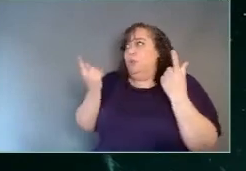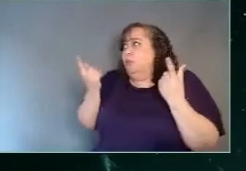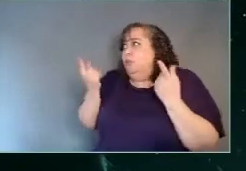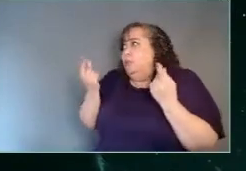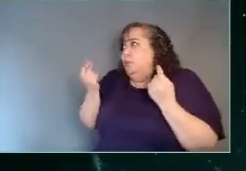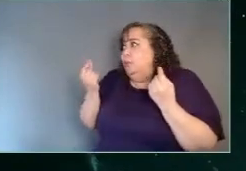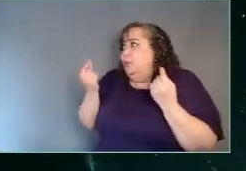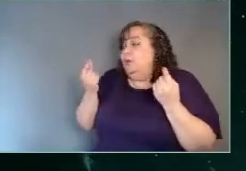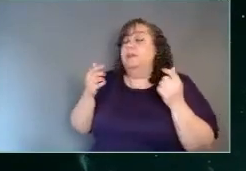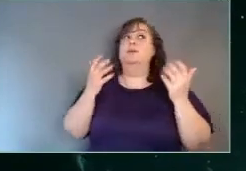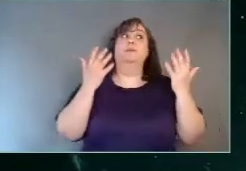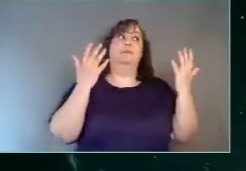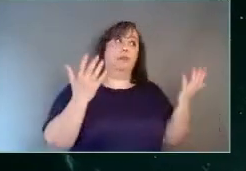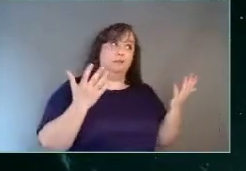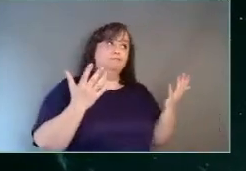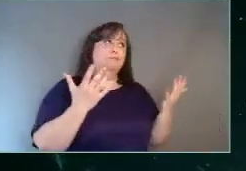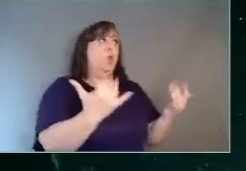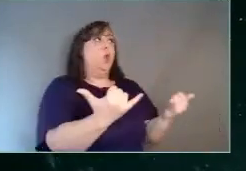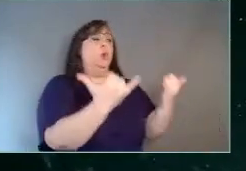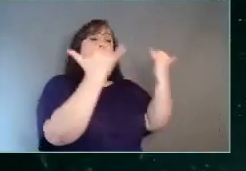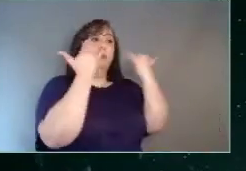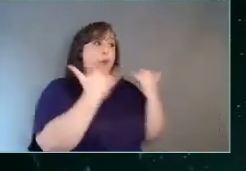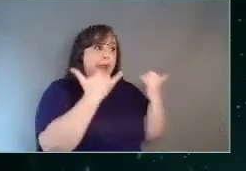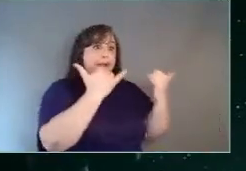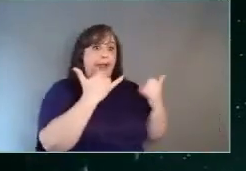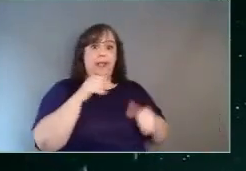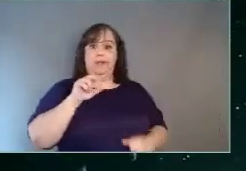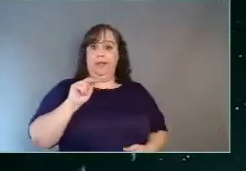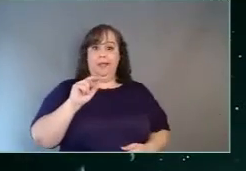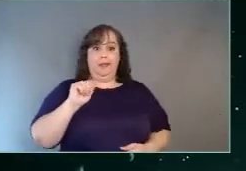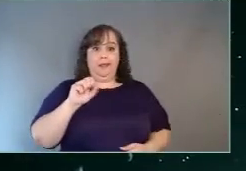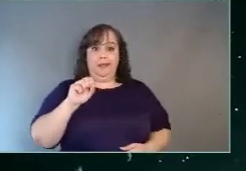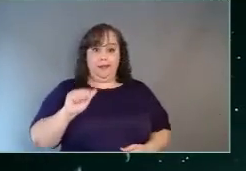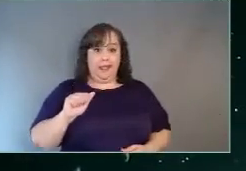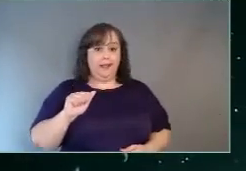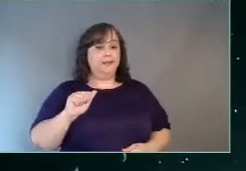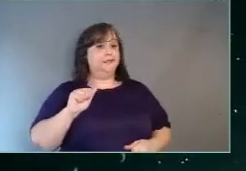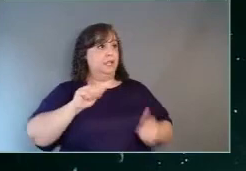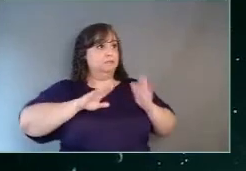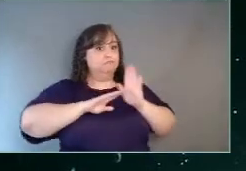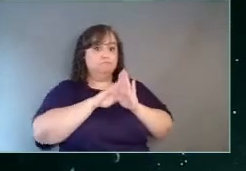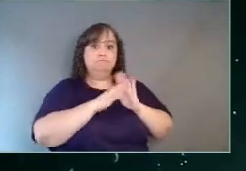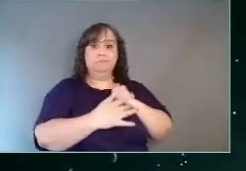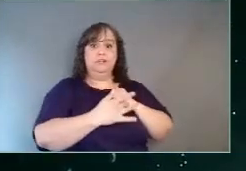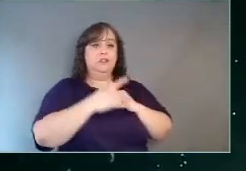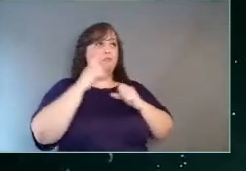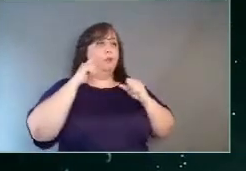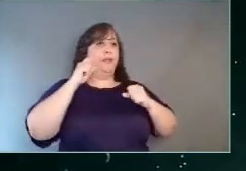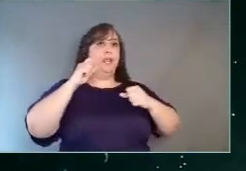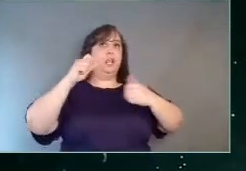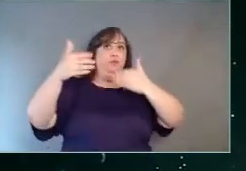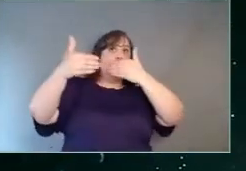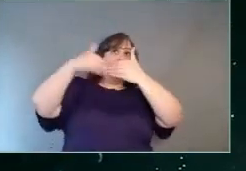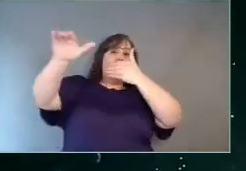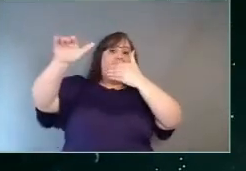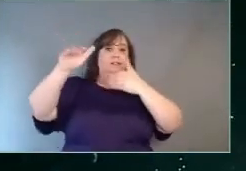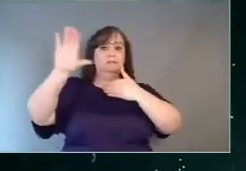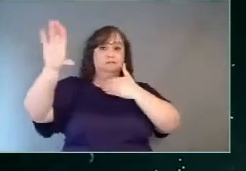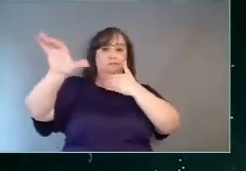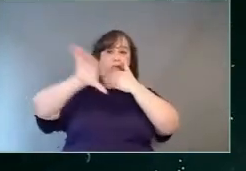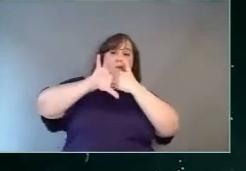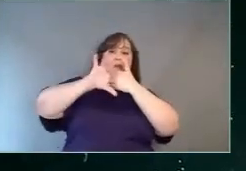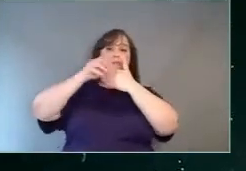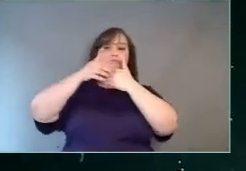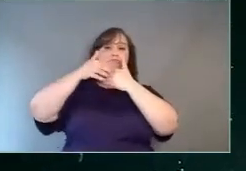not, as we speak, NASA is developing technology to deflect an asteroid so that it would not hit the Earth.